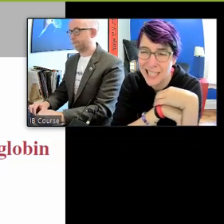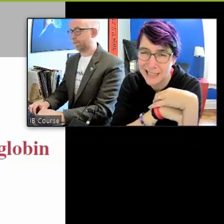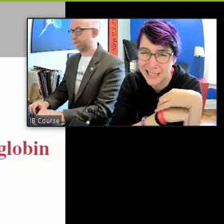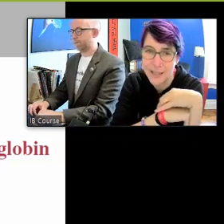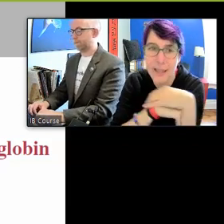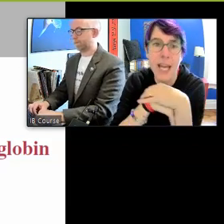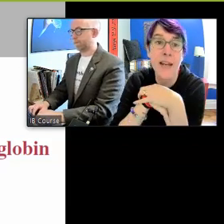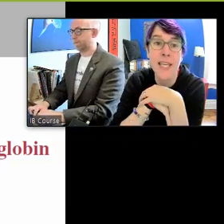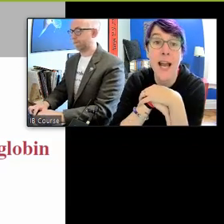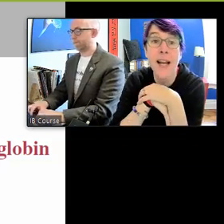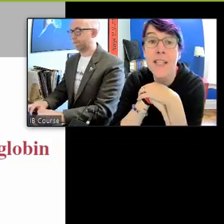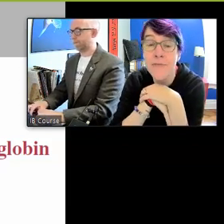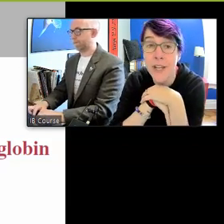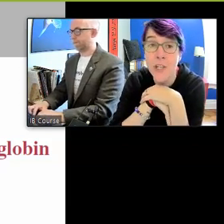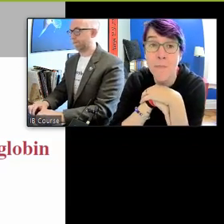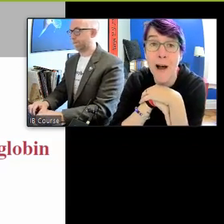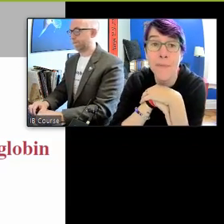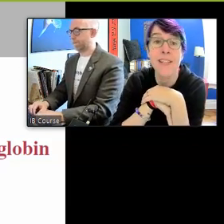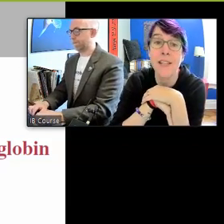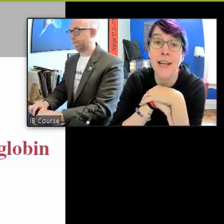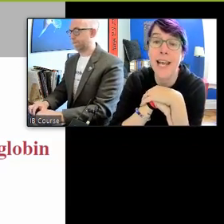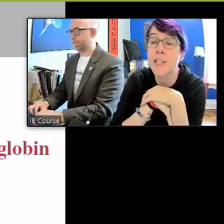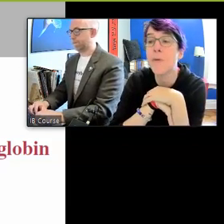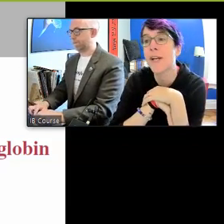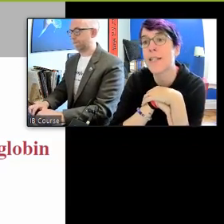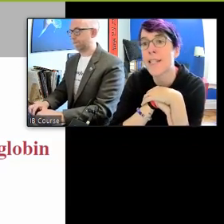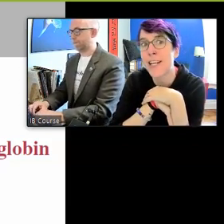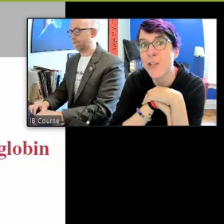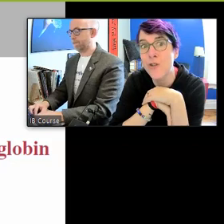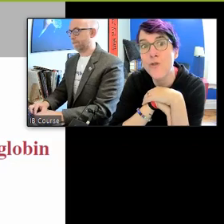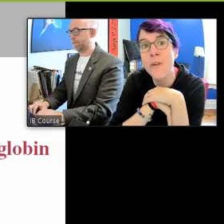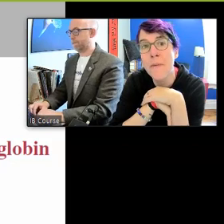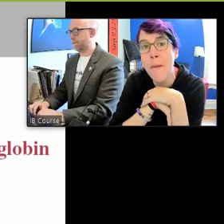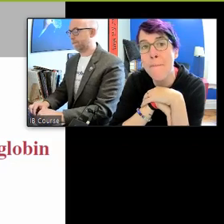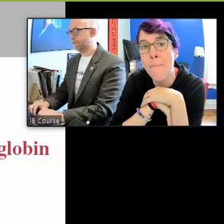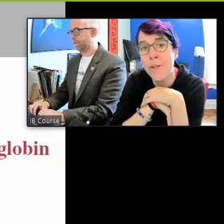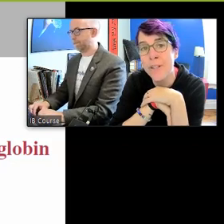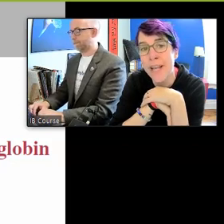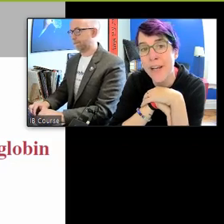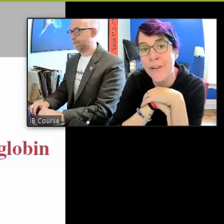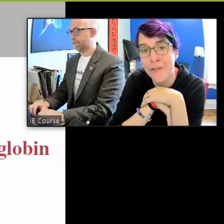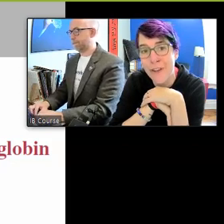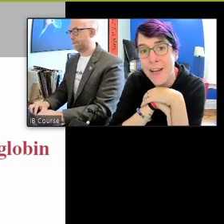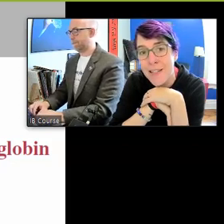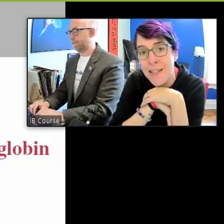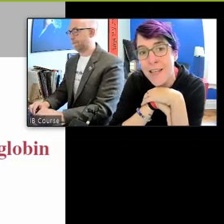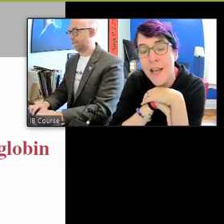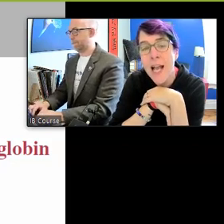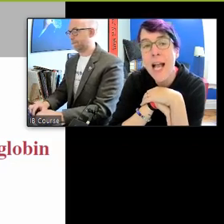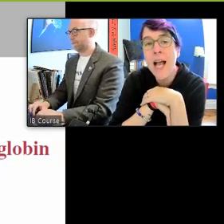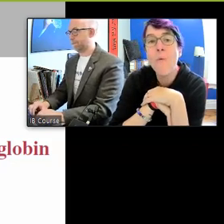and likely that the ice fish population experienced an extreme bottleneck effect,